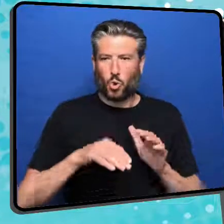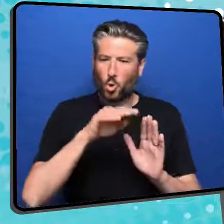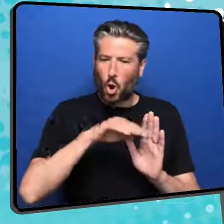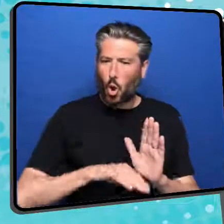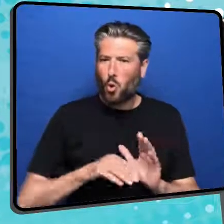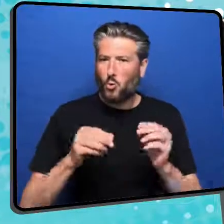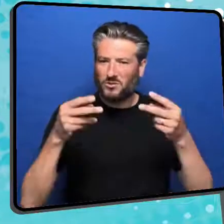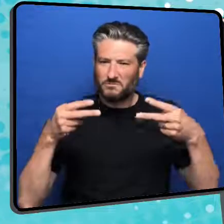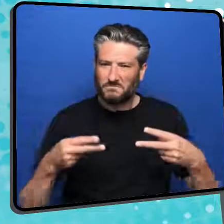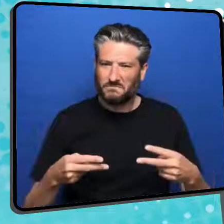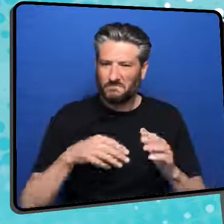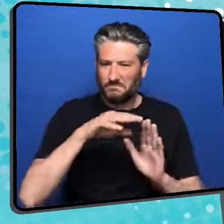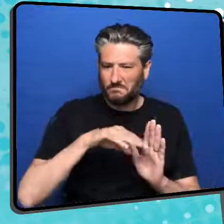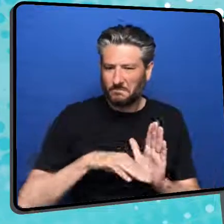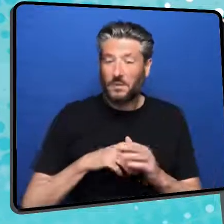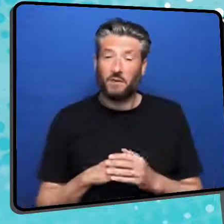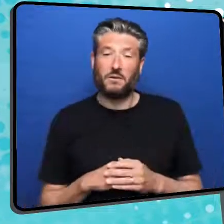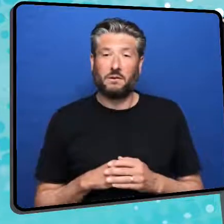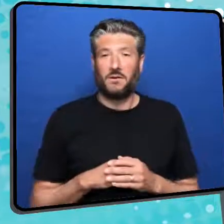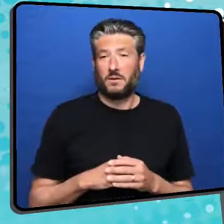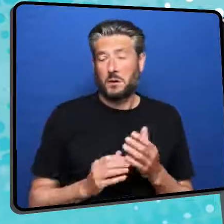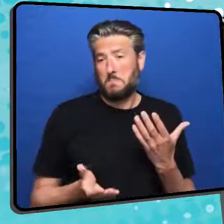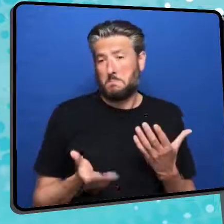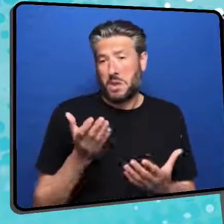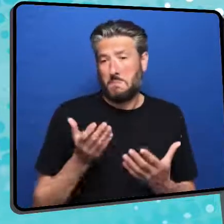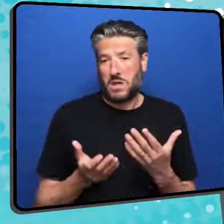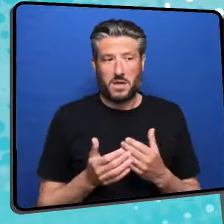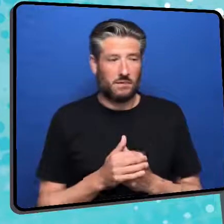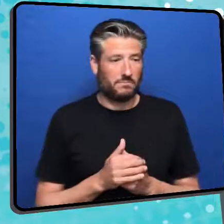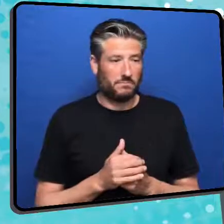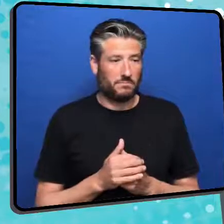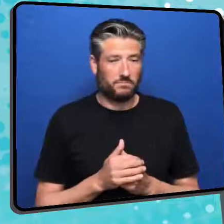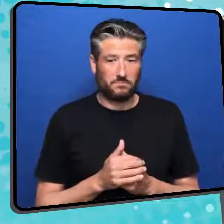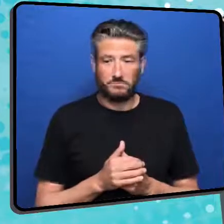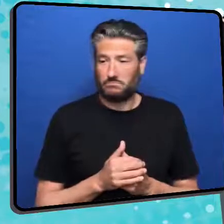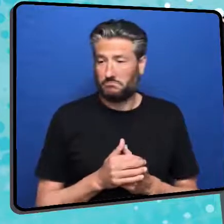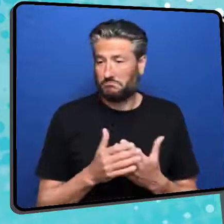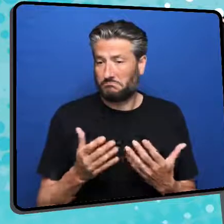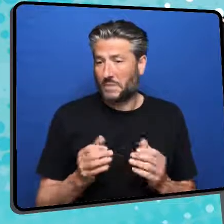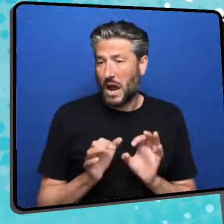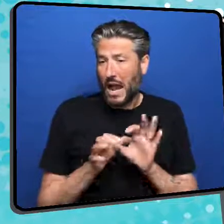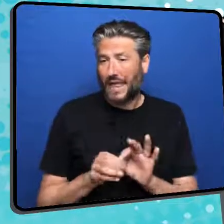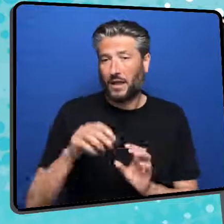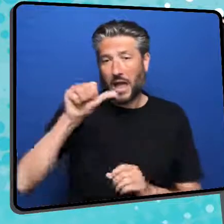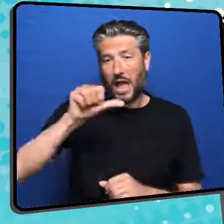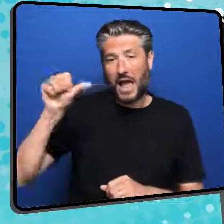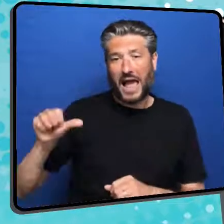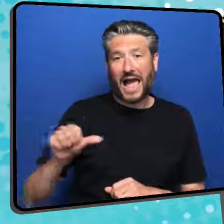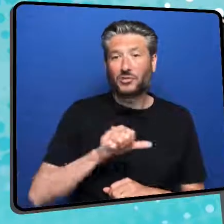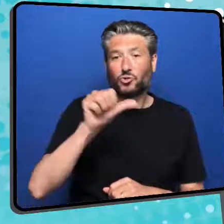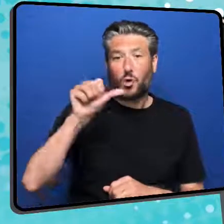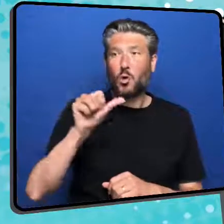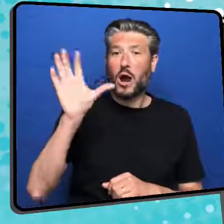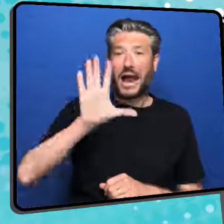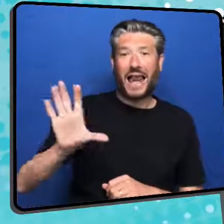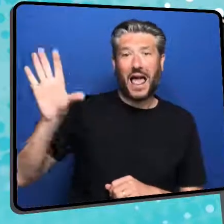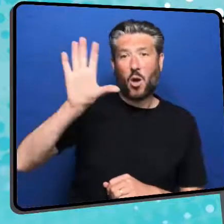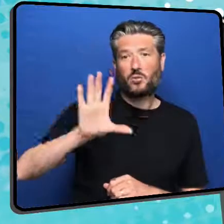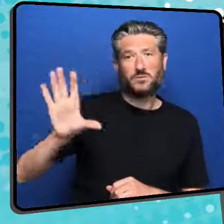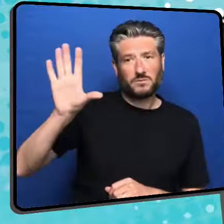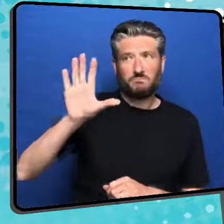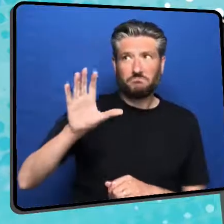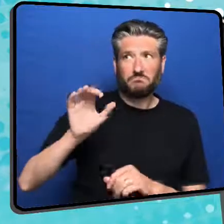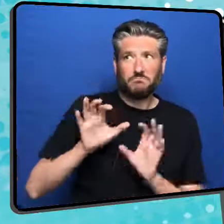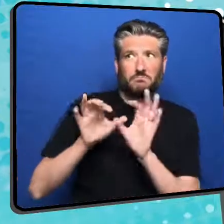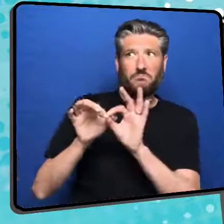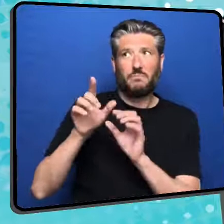solution, or either that may be something on the Azure cloud, which we are a privileged partner of. And then